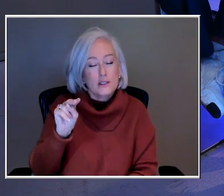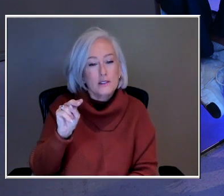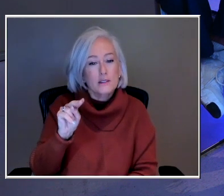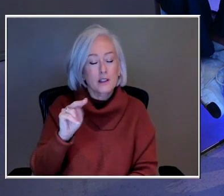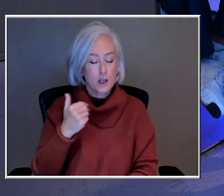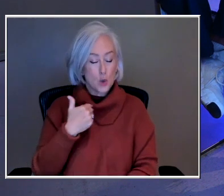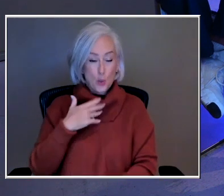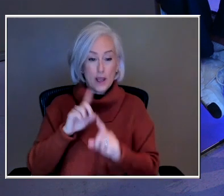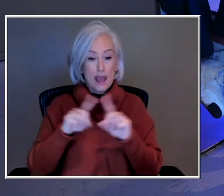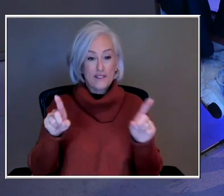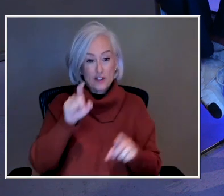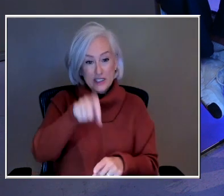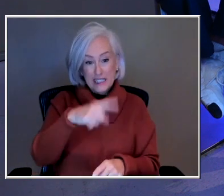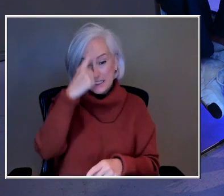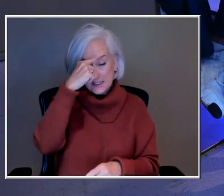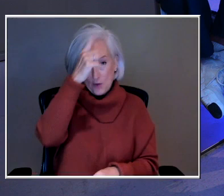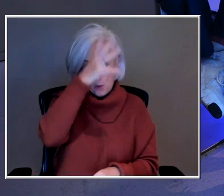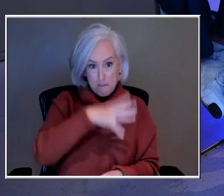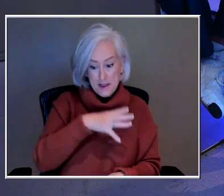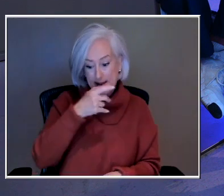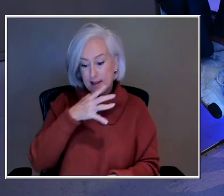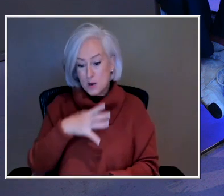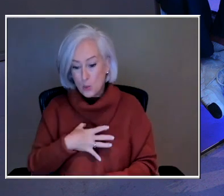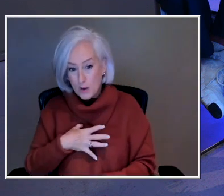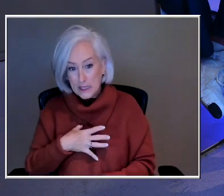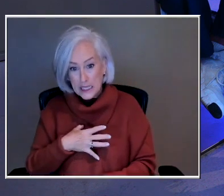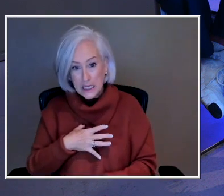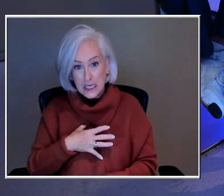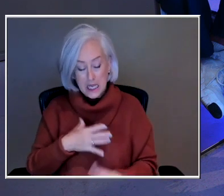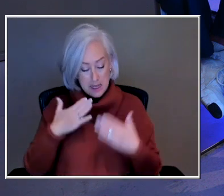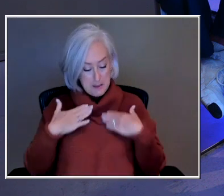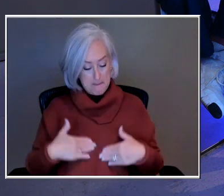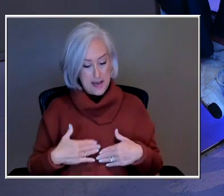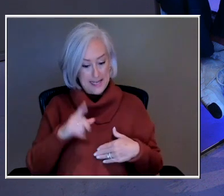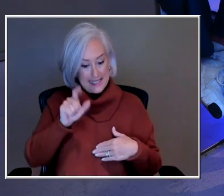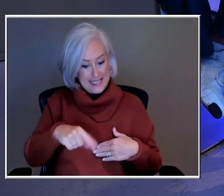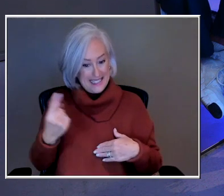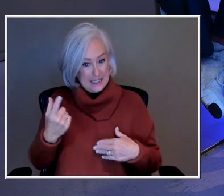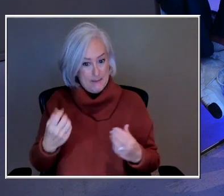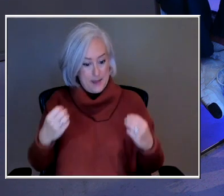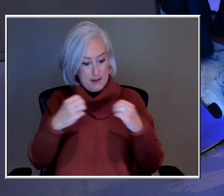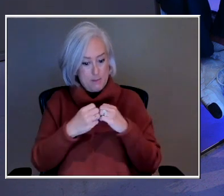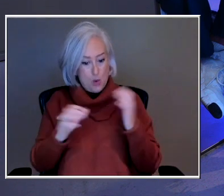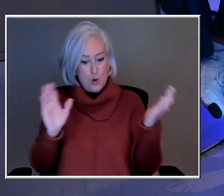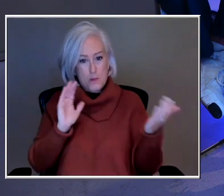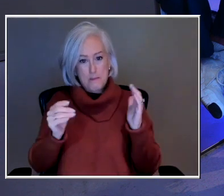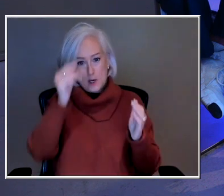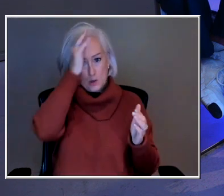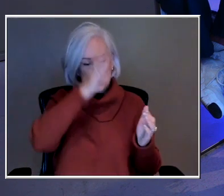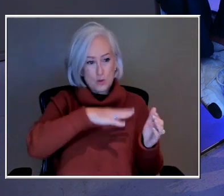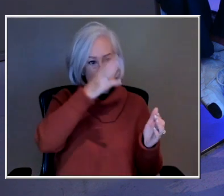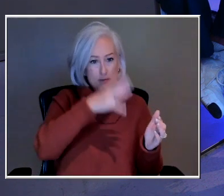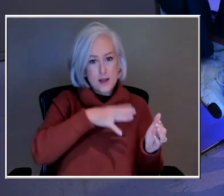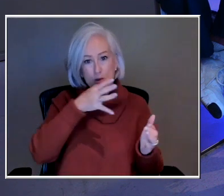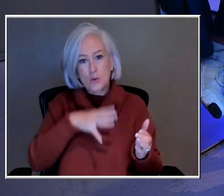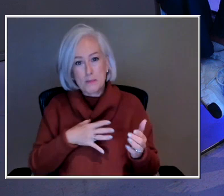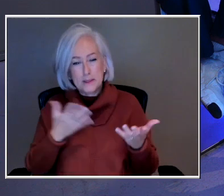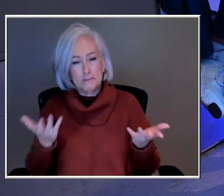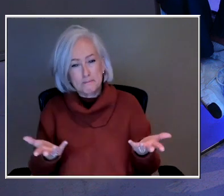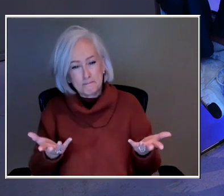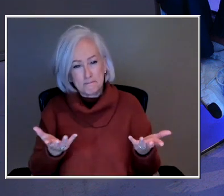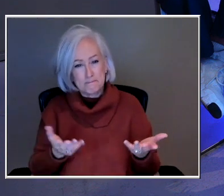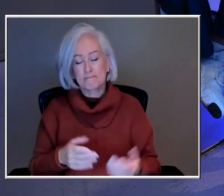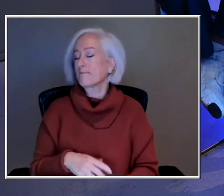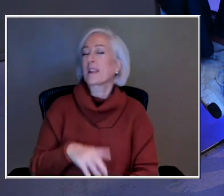men and women? I mean, does the body need more, whether you're a male or a female athlete? Dr. Vopat, what can you add to that conversation? I think it's